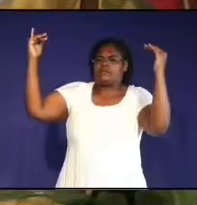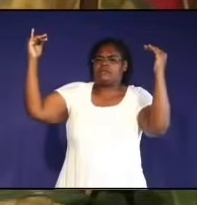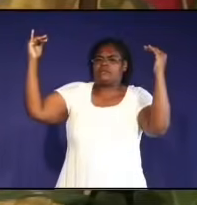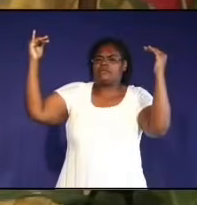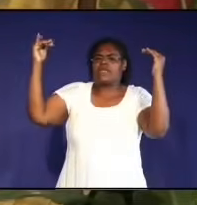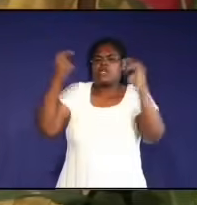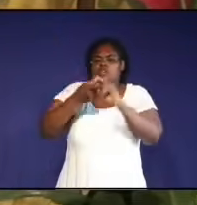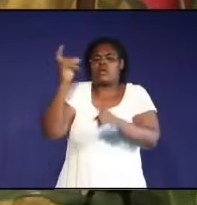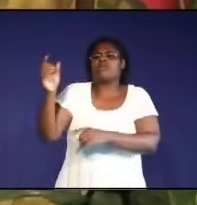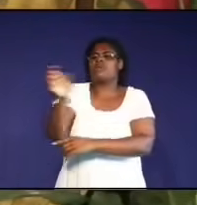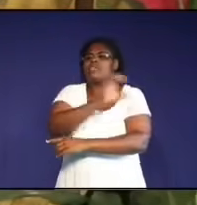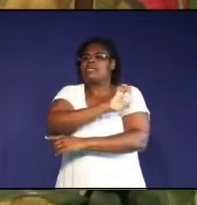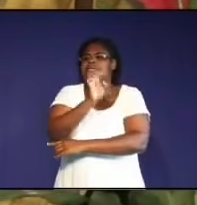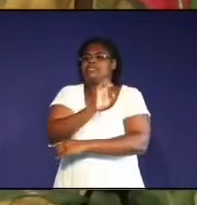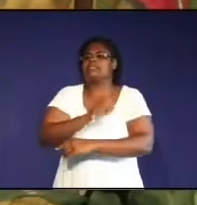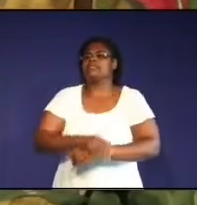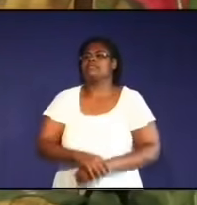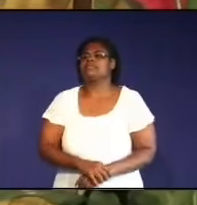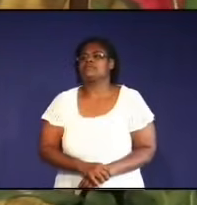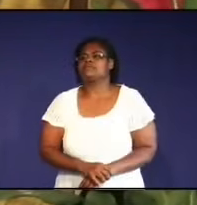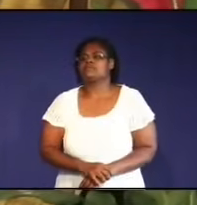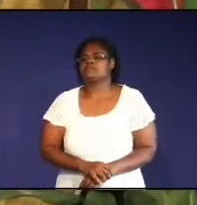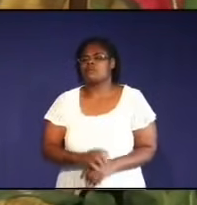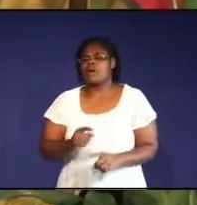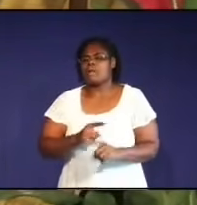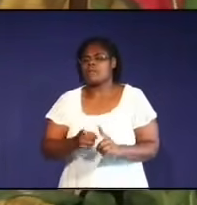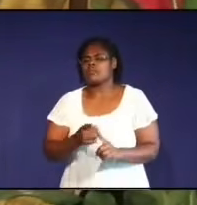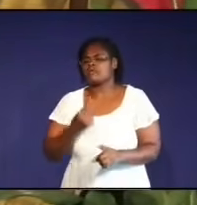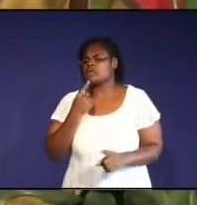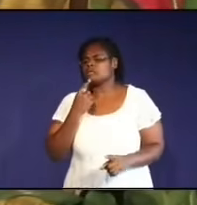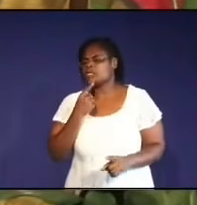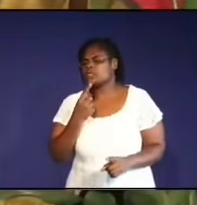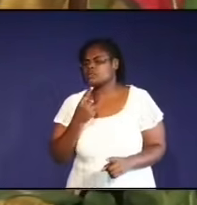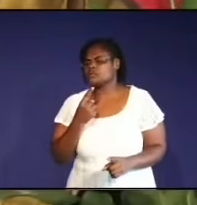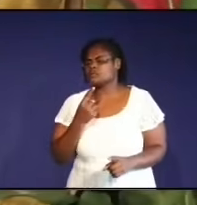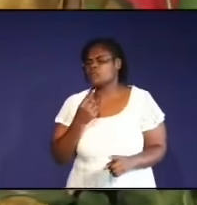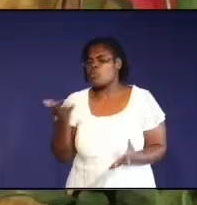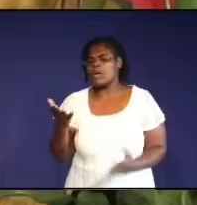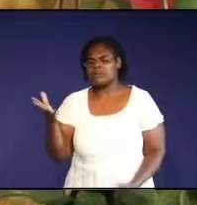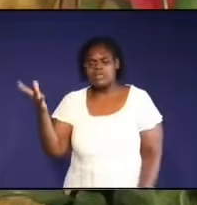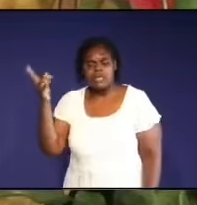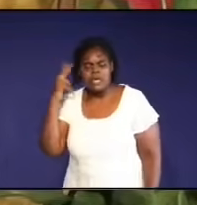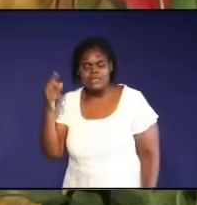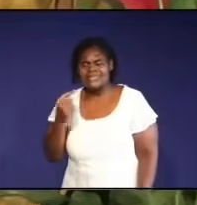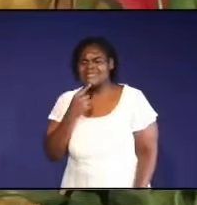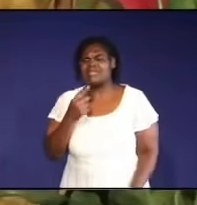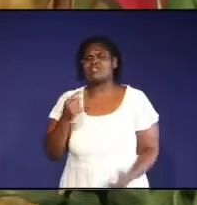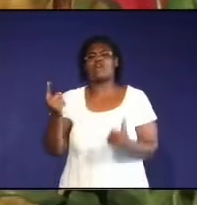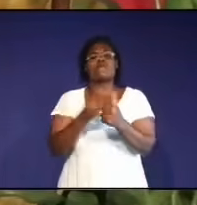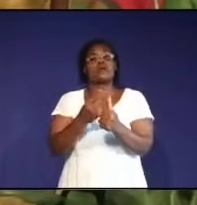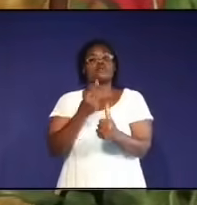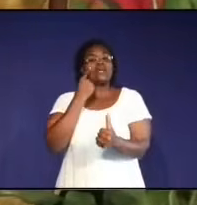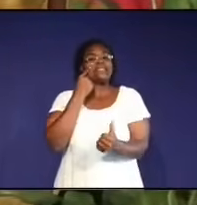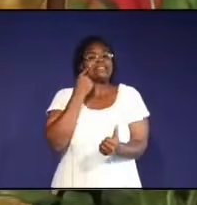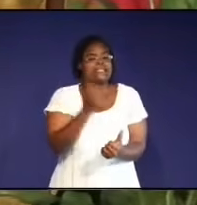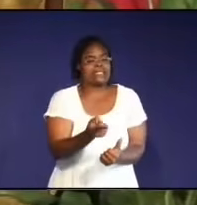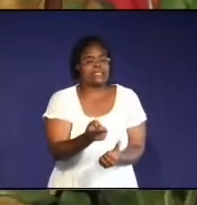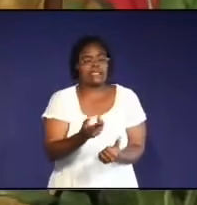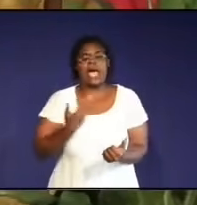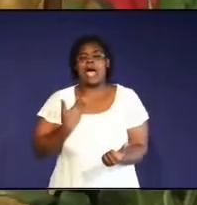the east. But before he tells us what he heard, He tells us what he